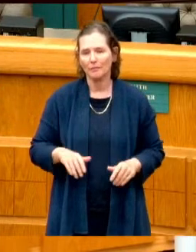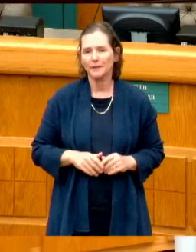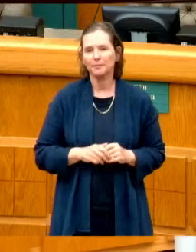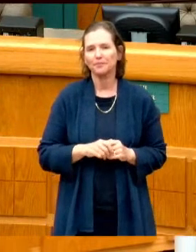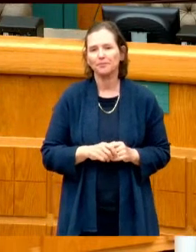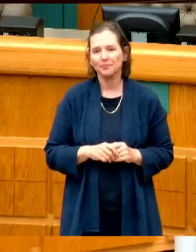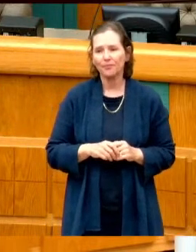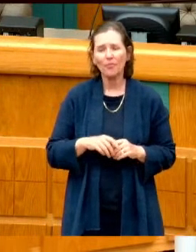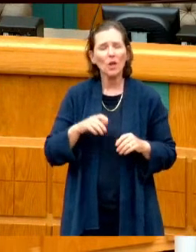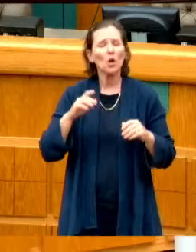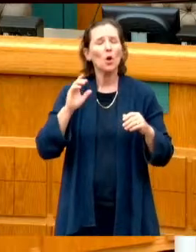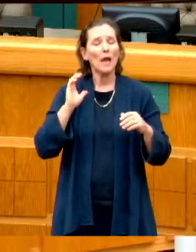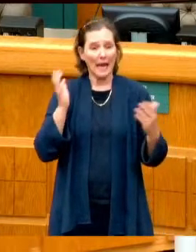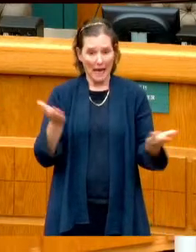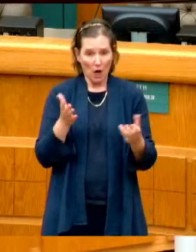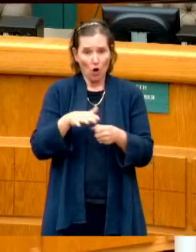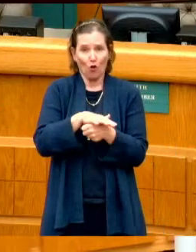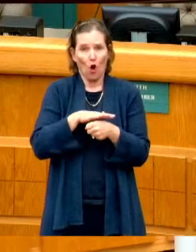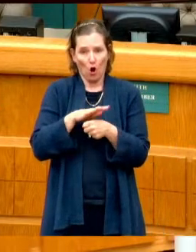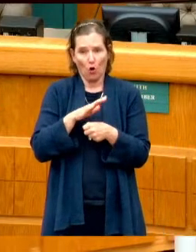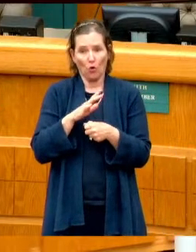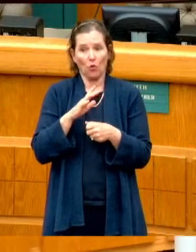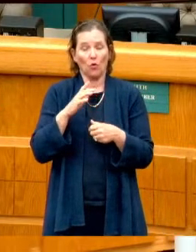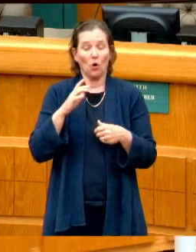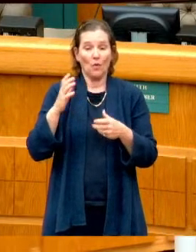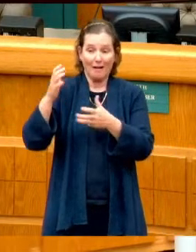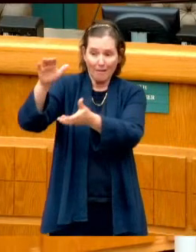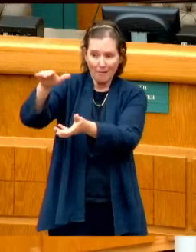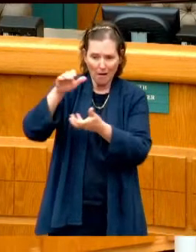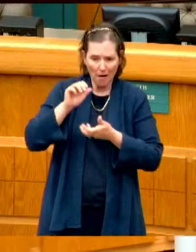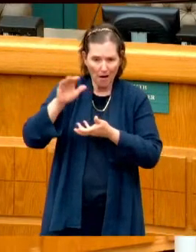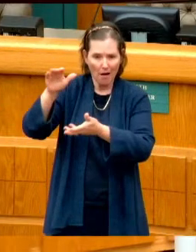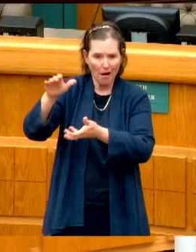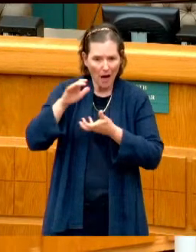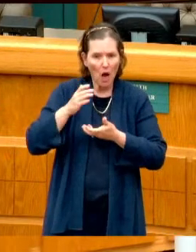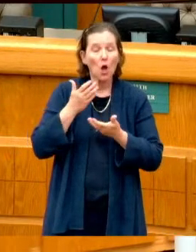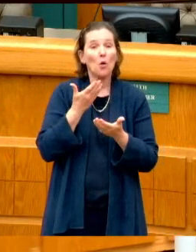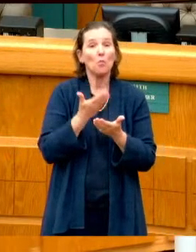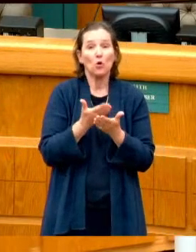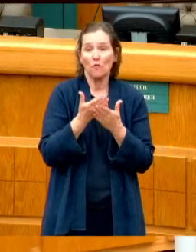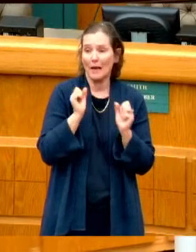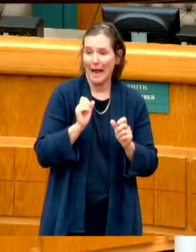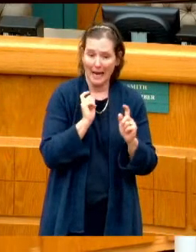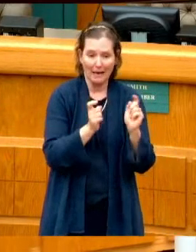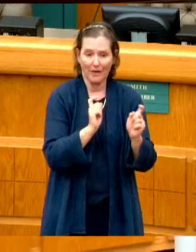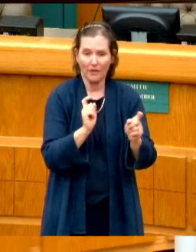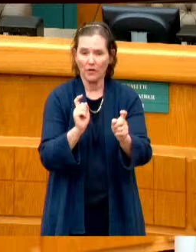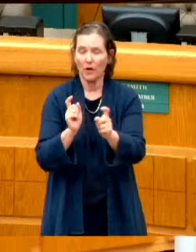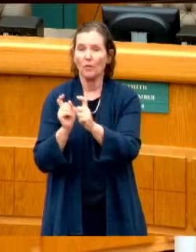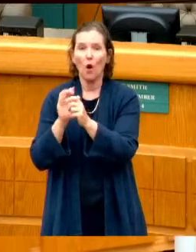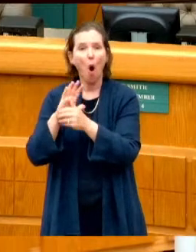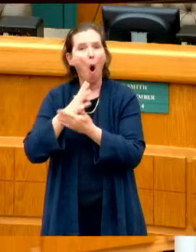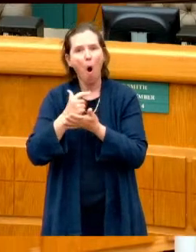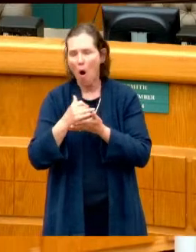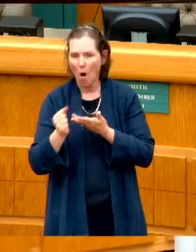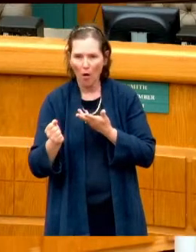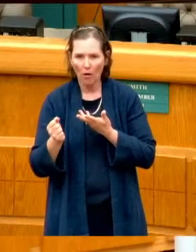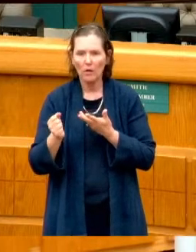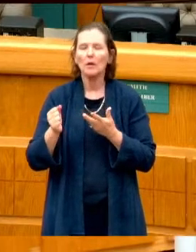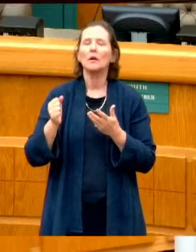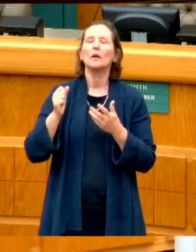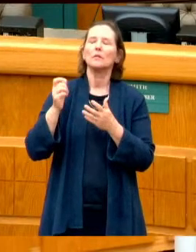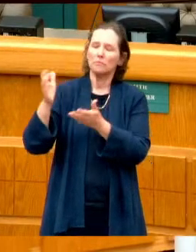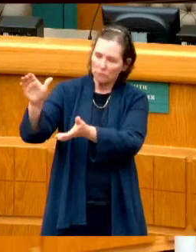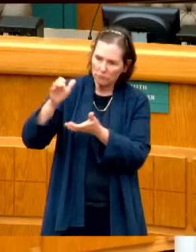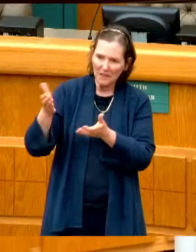proving we could distribute as much vaccine as we were given. We keep getting more, and we are distributing as many as